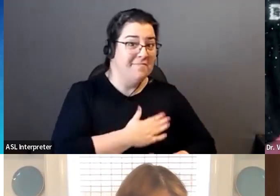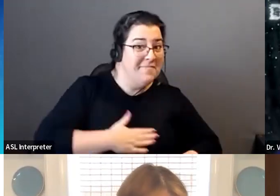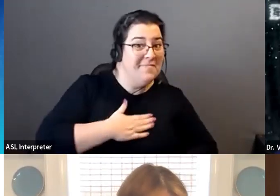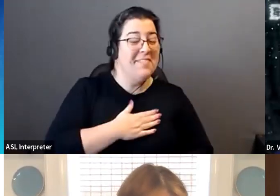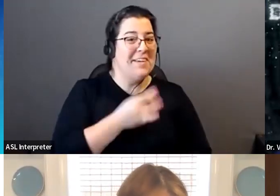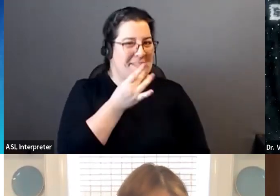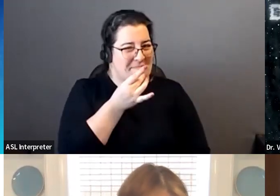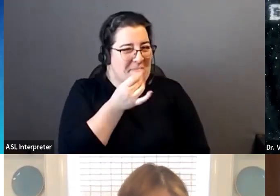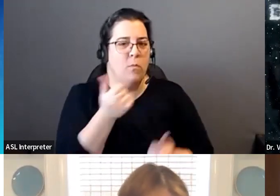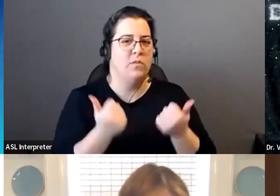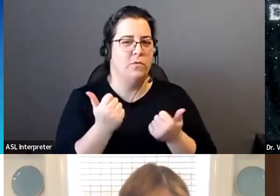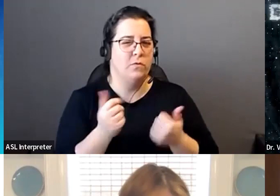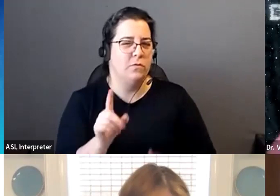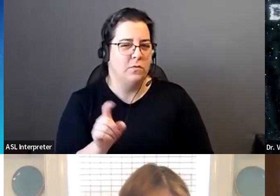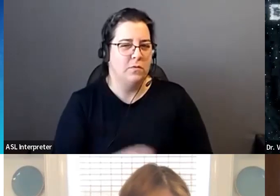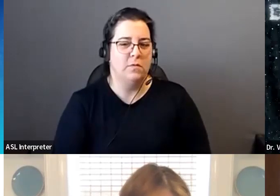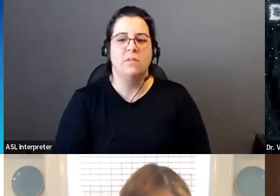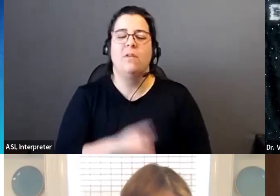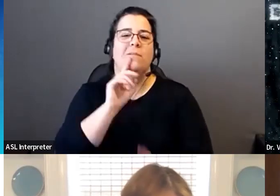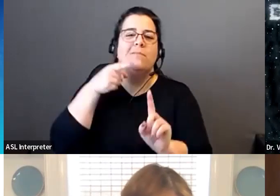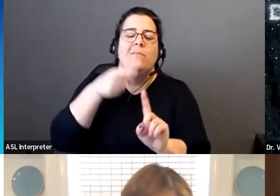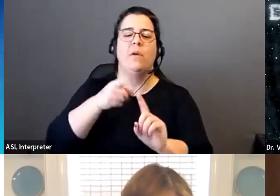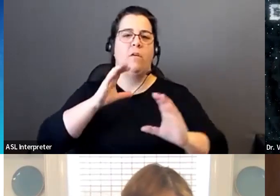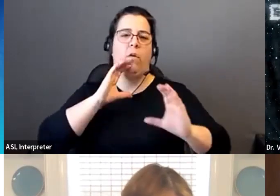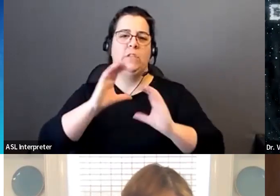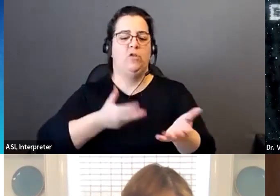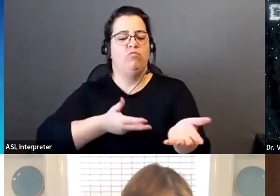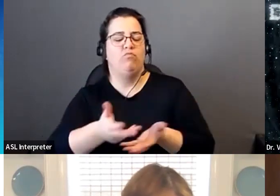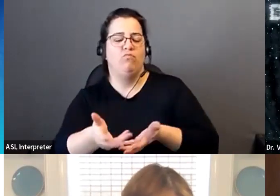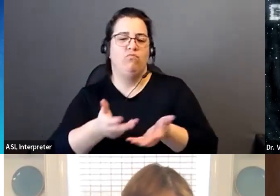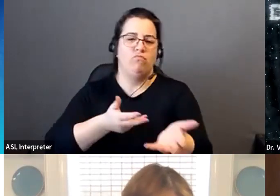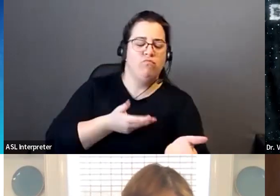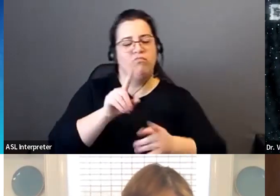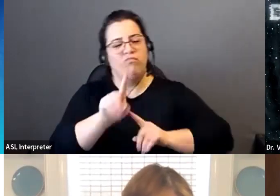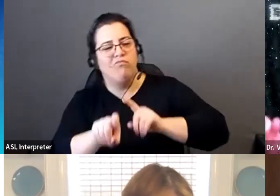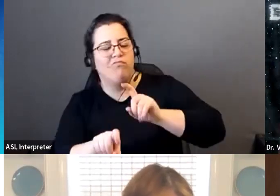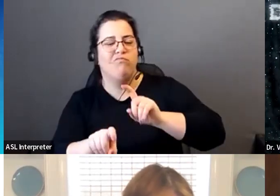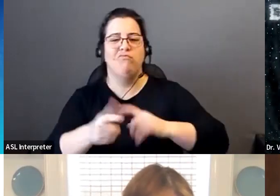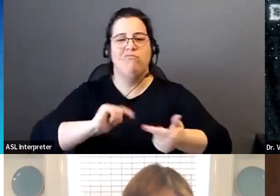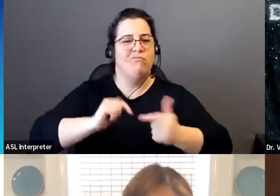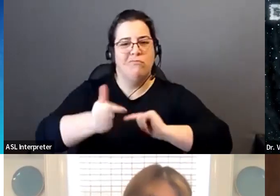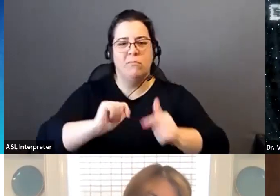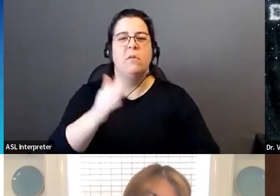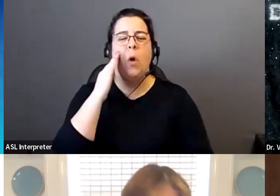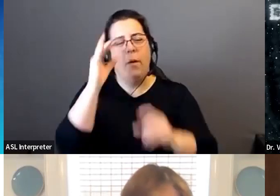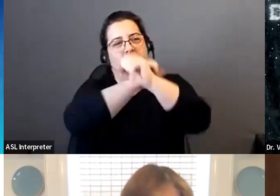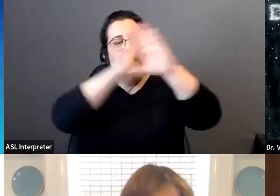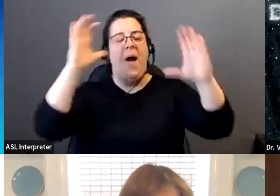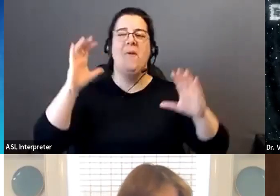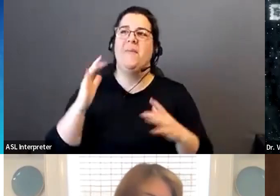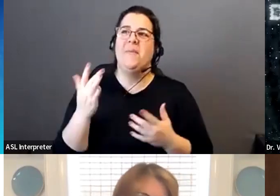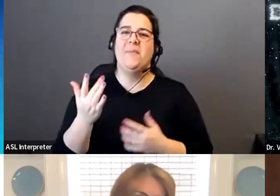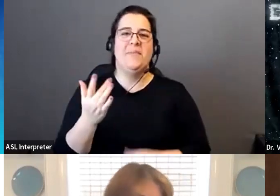having a conversation. It's not even really an interview. You're just having a conversation, really. And it's almost like you two are sitting at the dinner table. That's